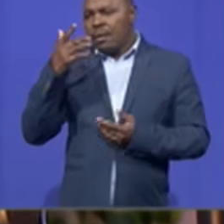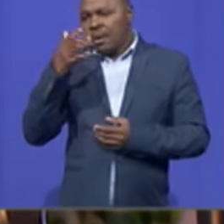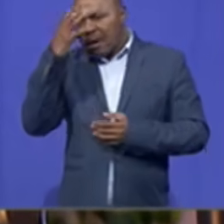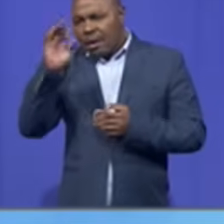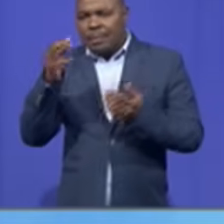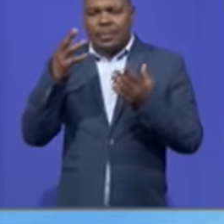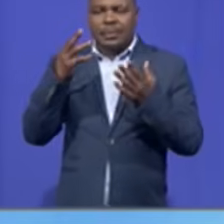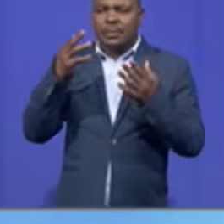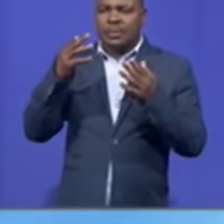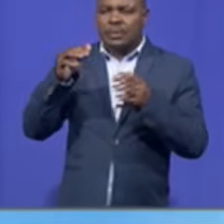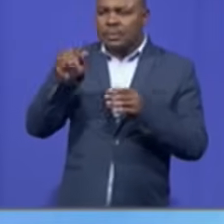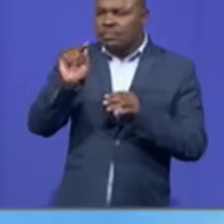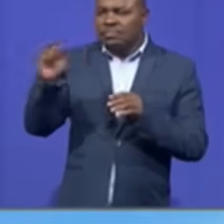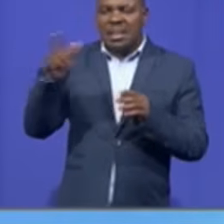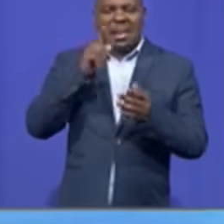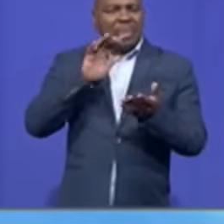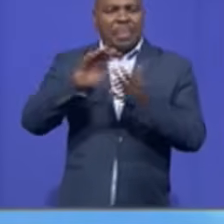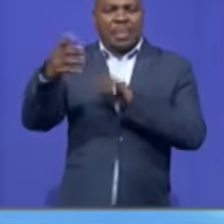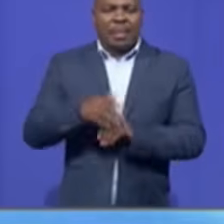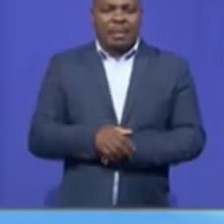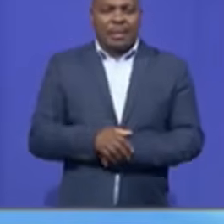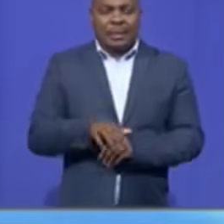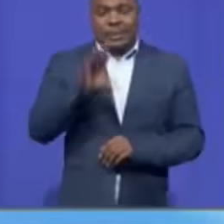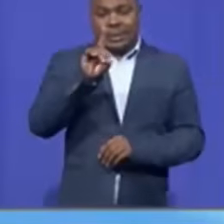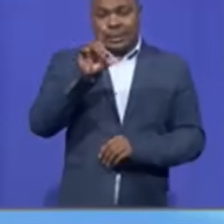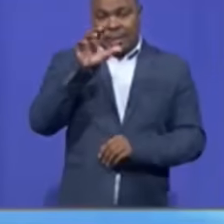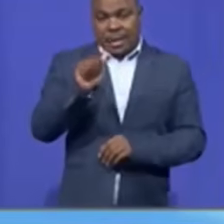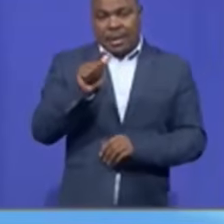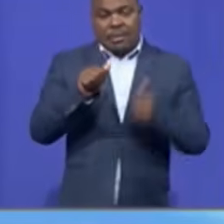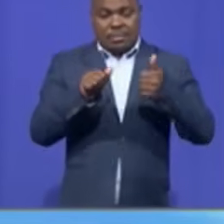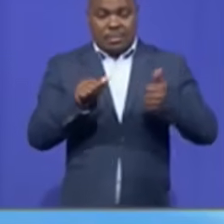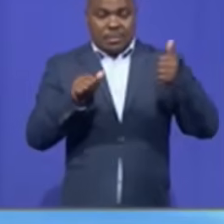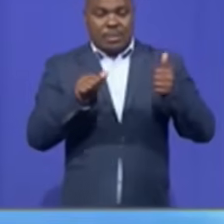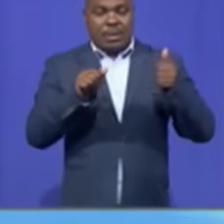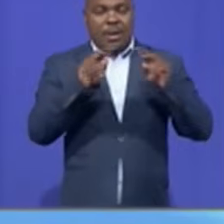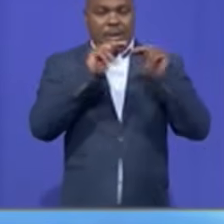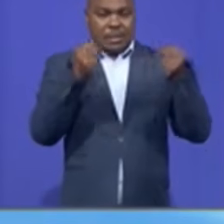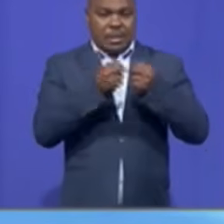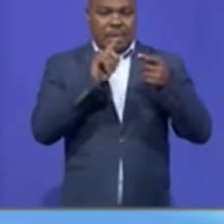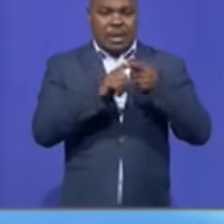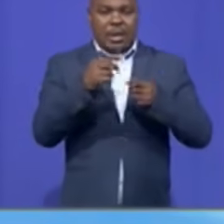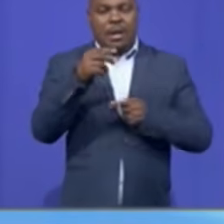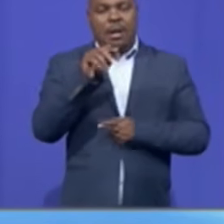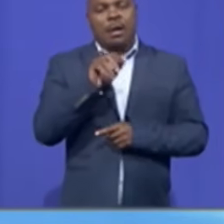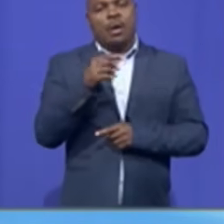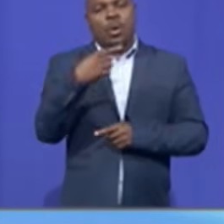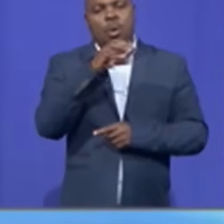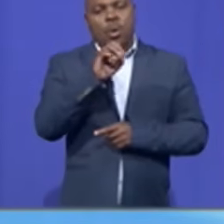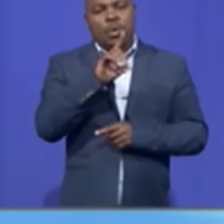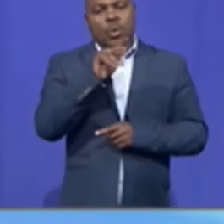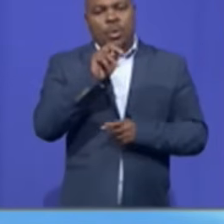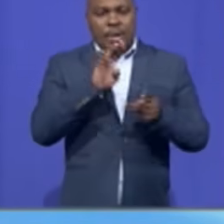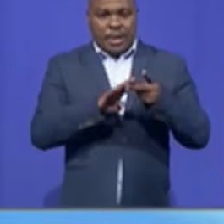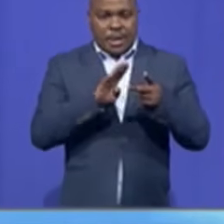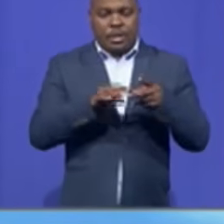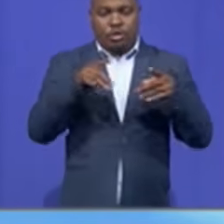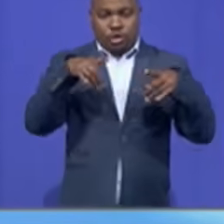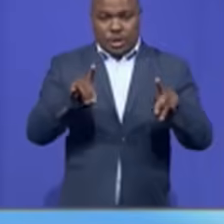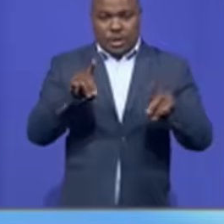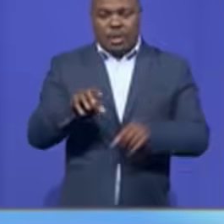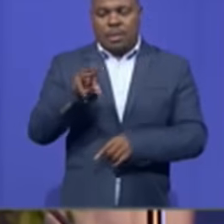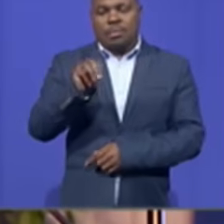institutions. Moeteledipele wa federale wa DA Gordon Hill Lewis le modulasetilo wa federale Solim Simanga le bone ba ne ba